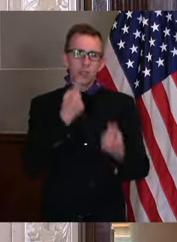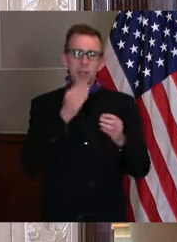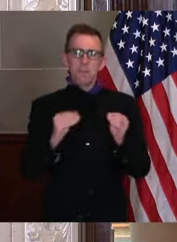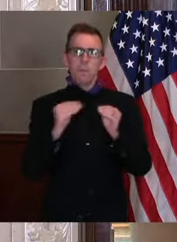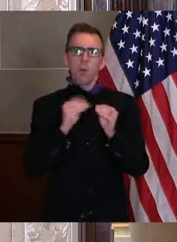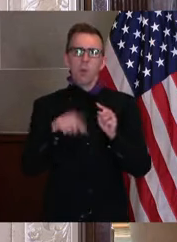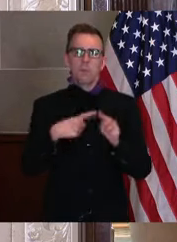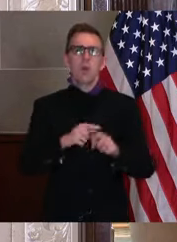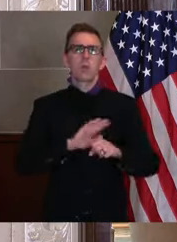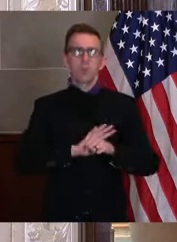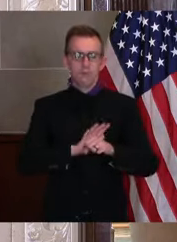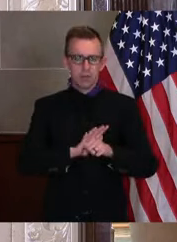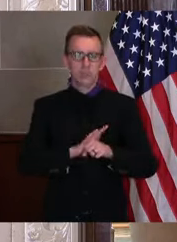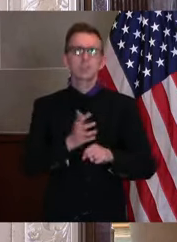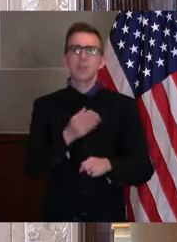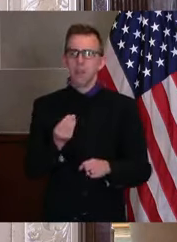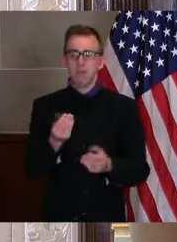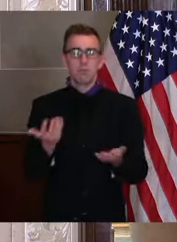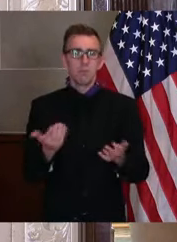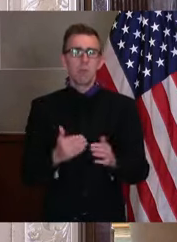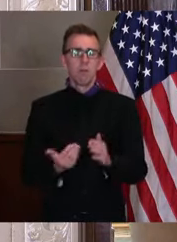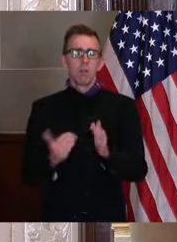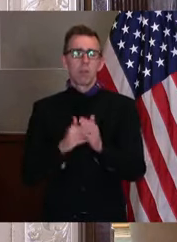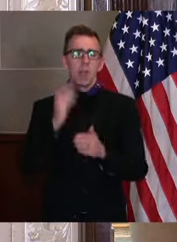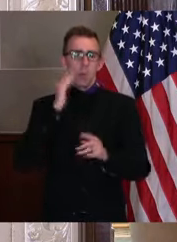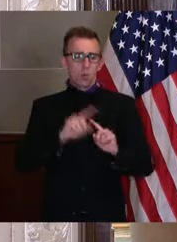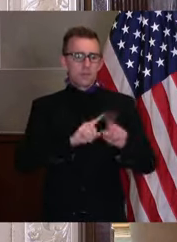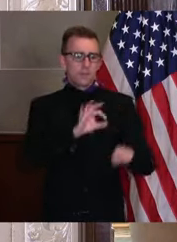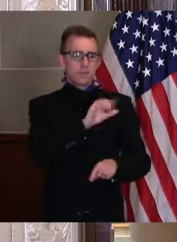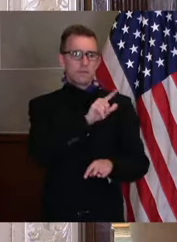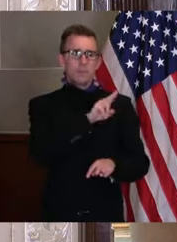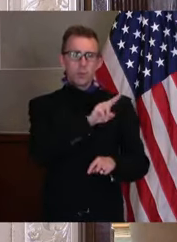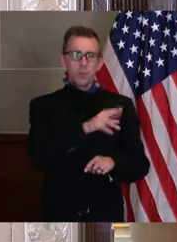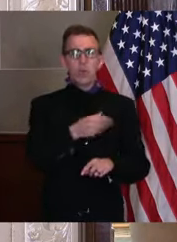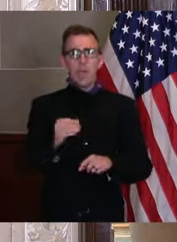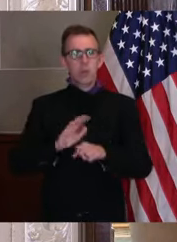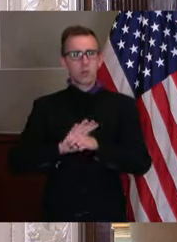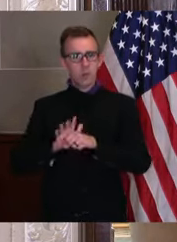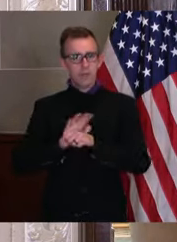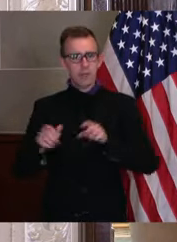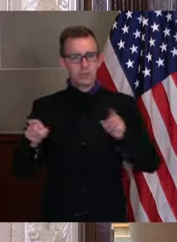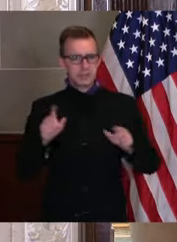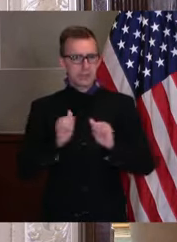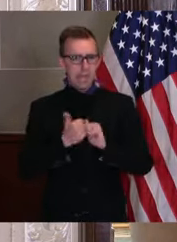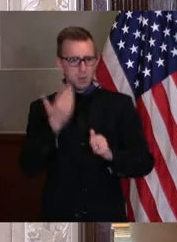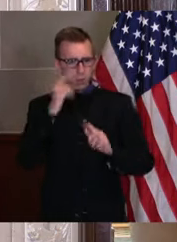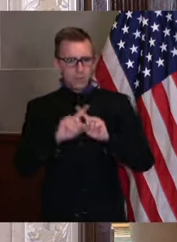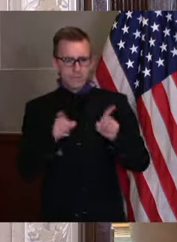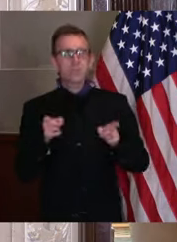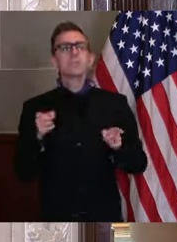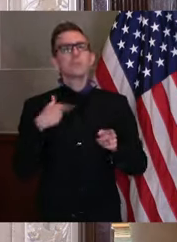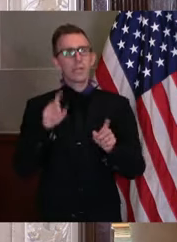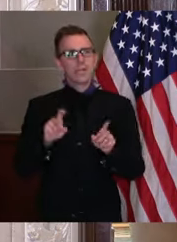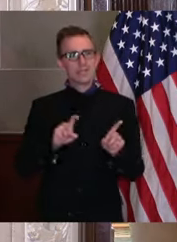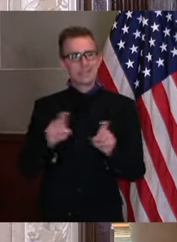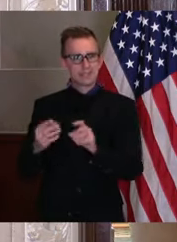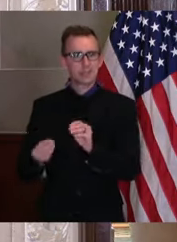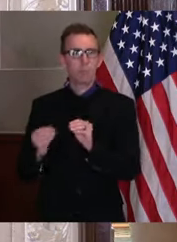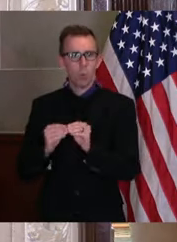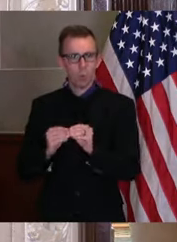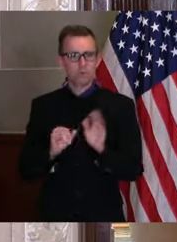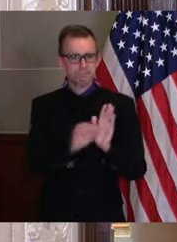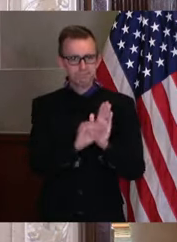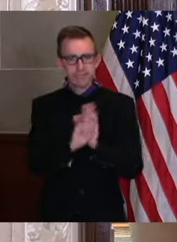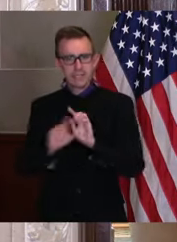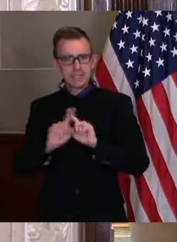about COVID-19, and again, to know the difference between flu and the coronavirus. And so all the testing we can do, and we can